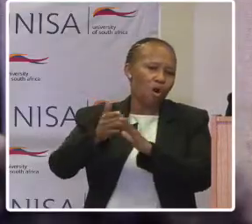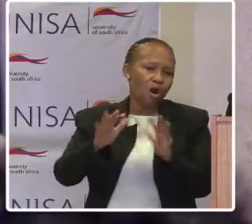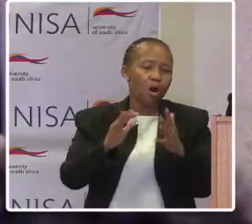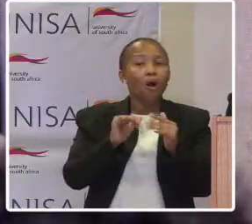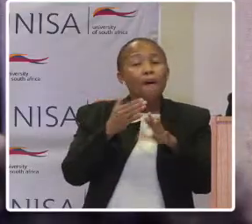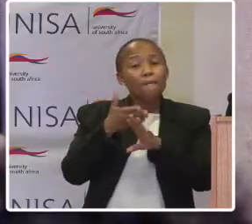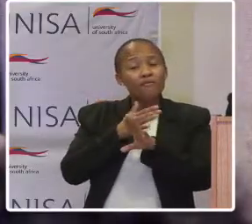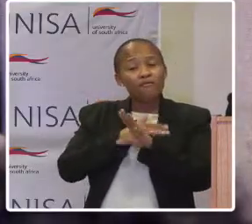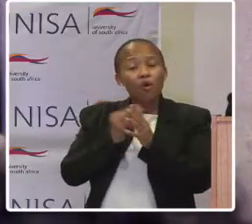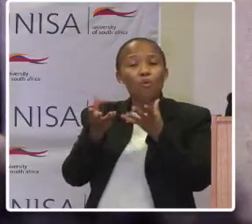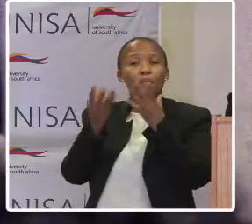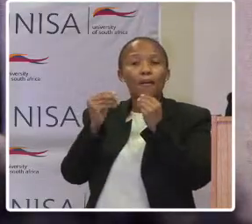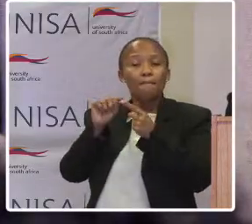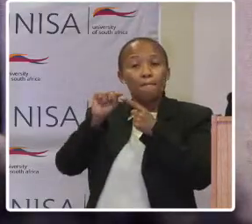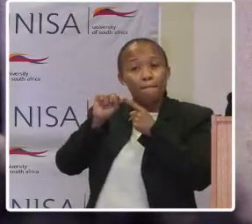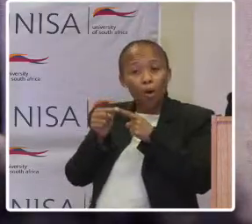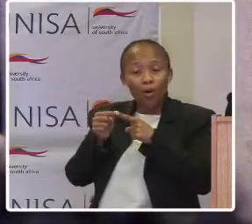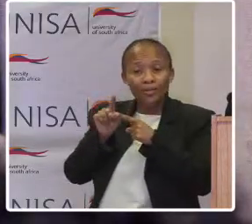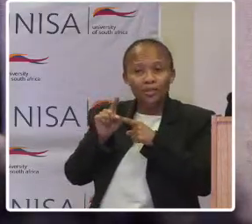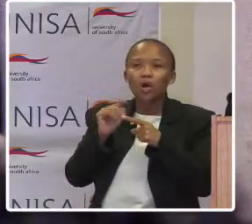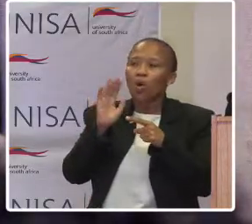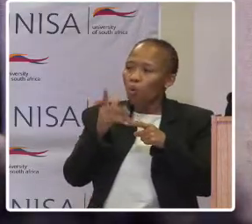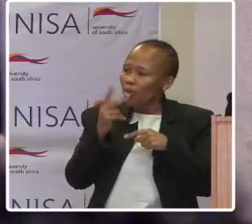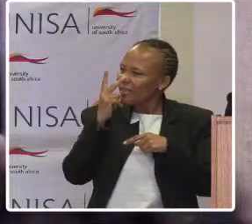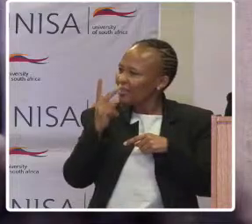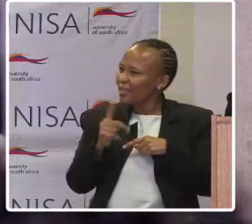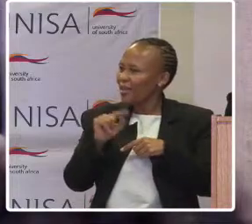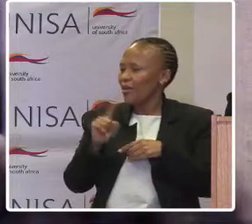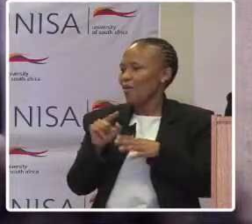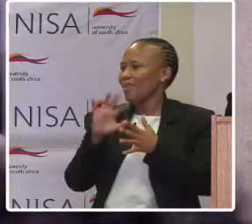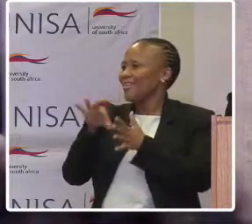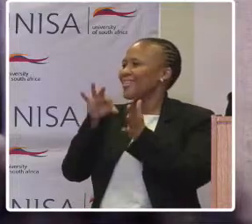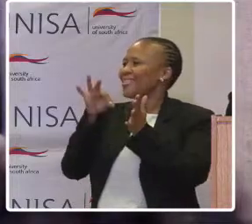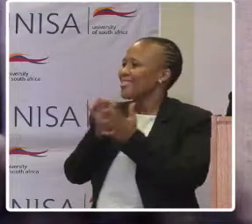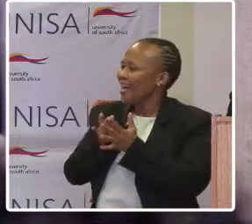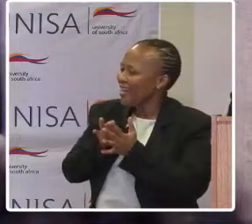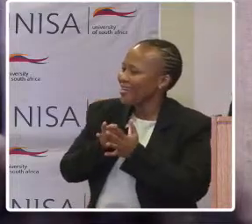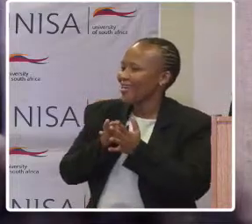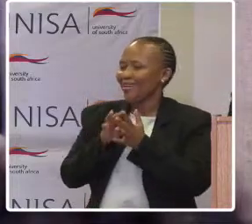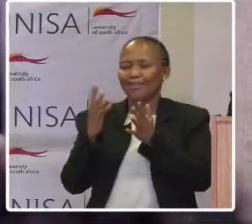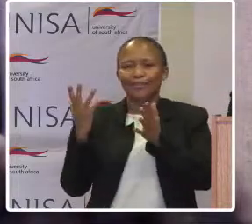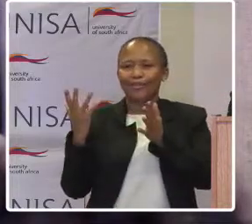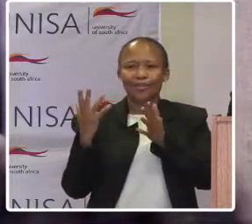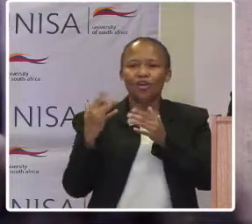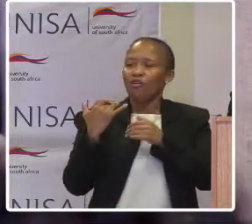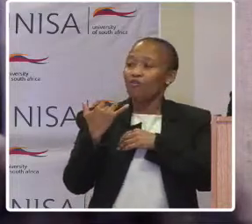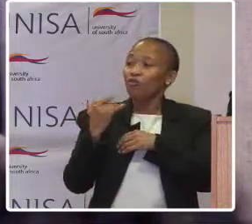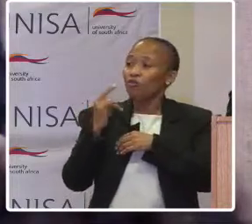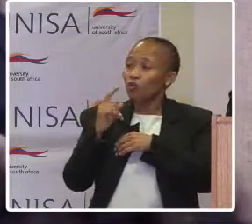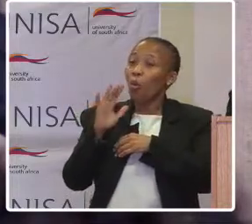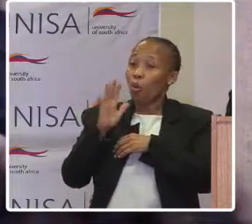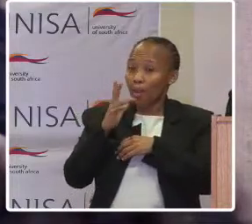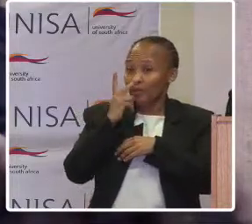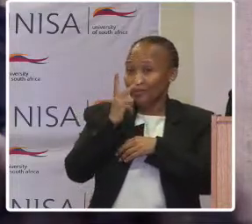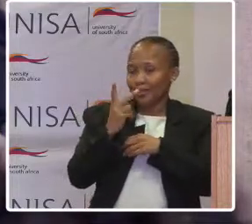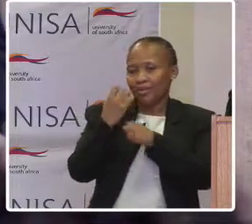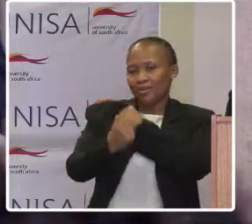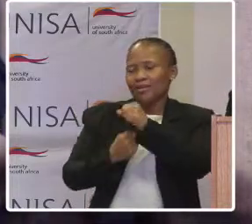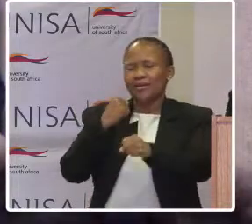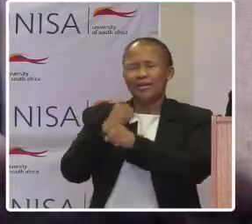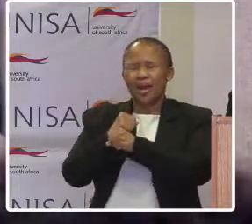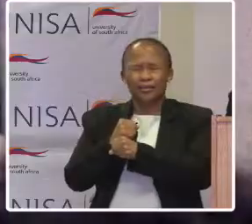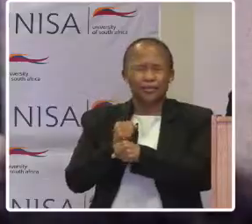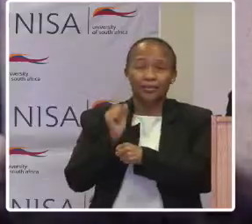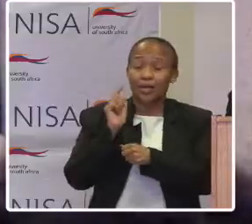see the practice of signing and then ratification happening many years later. Then for the